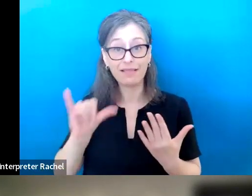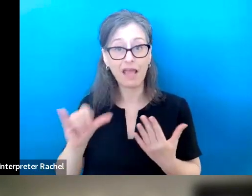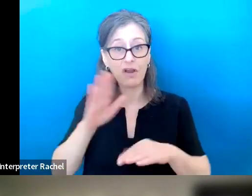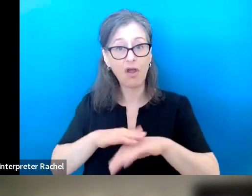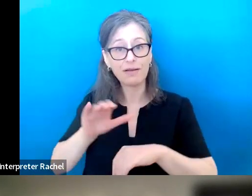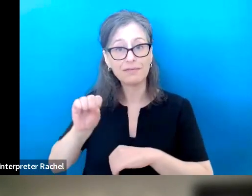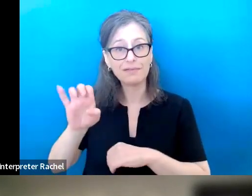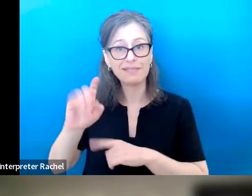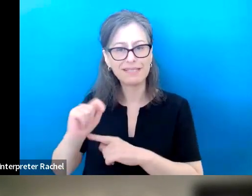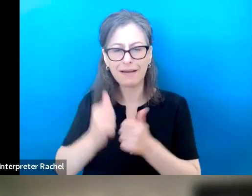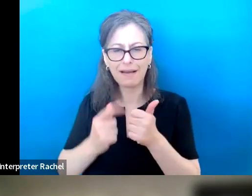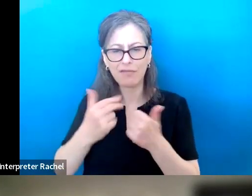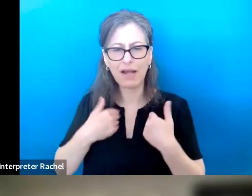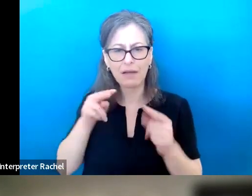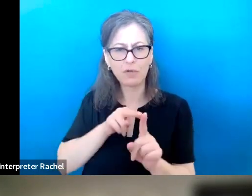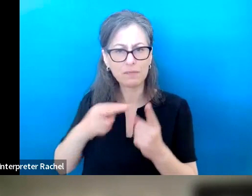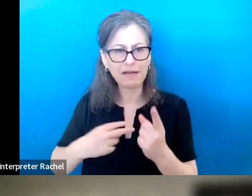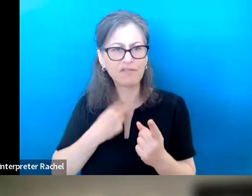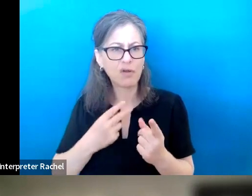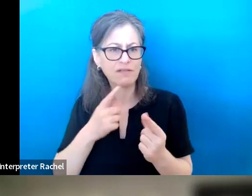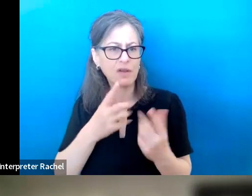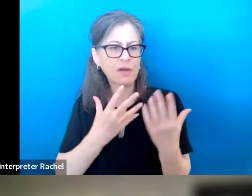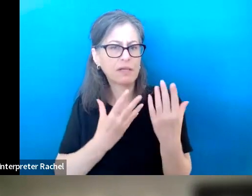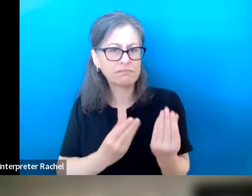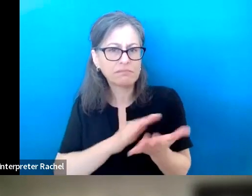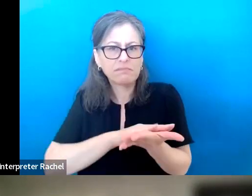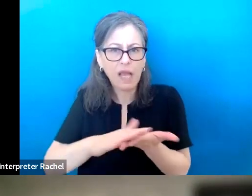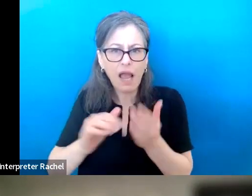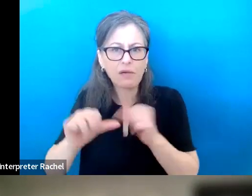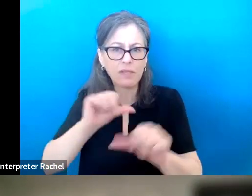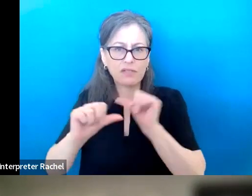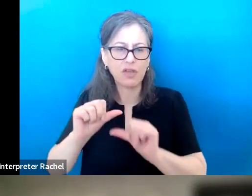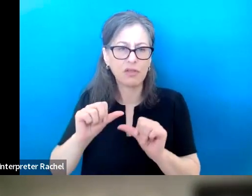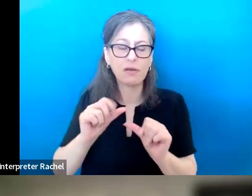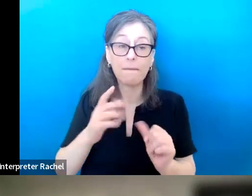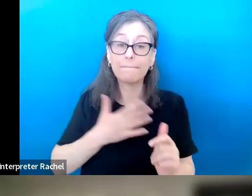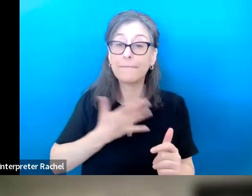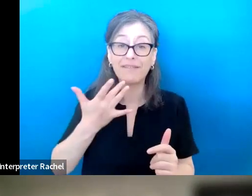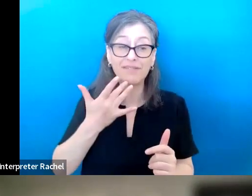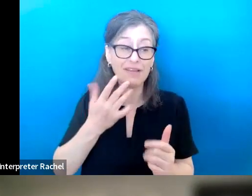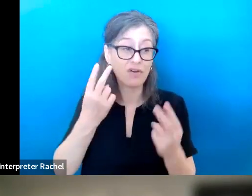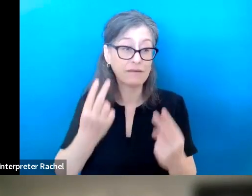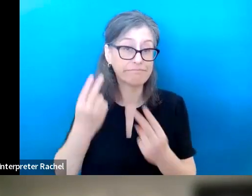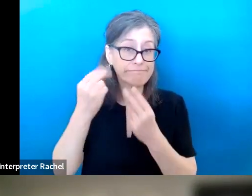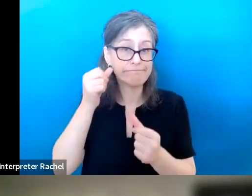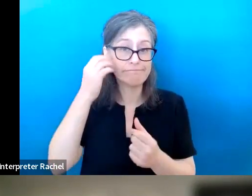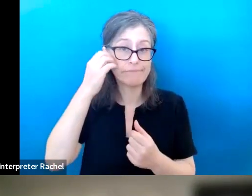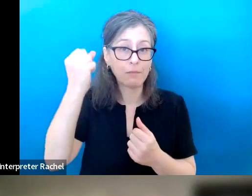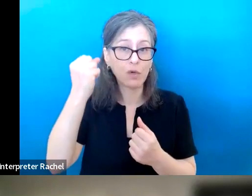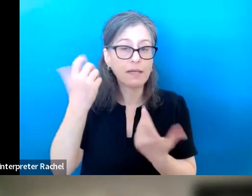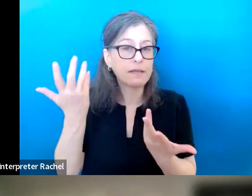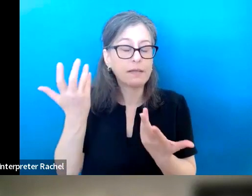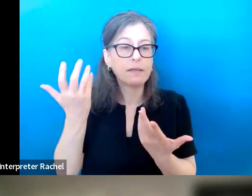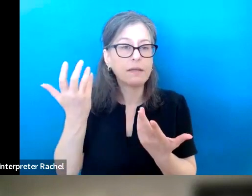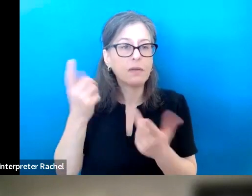know, everyone had a voice and everyone was very generous with each other. And my favorite memories are, you know, when we